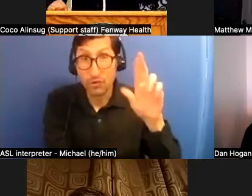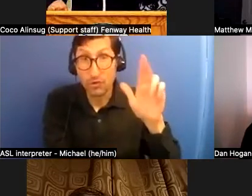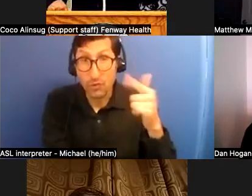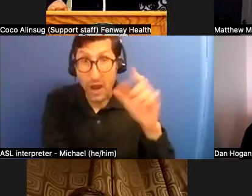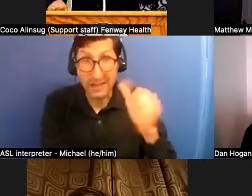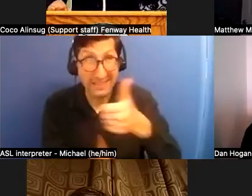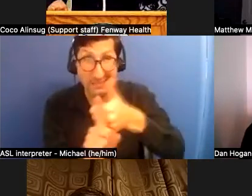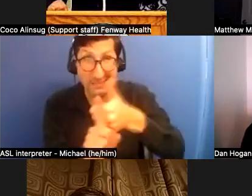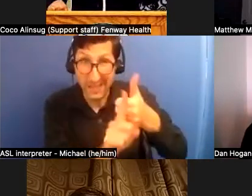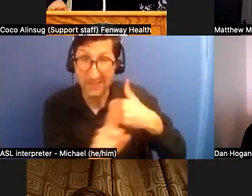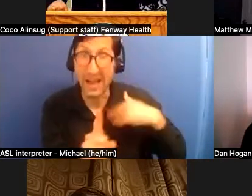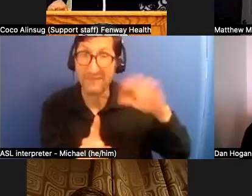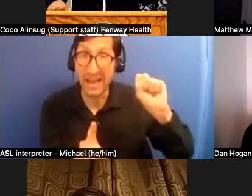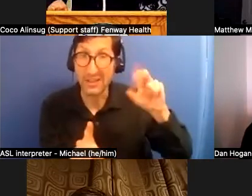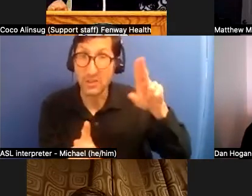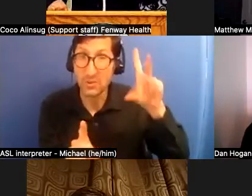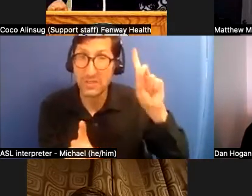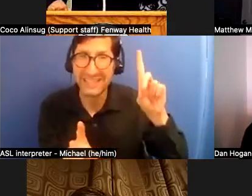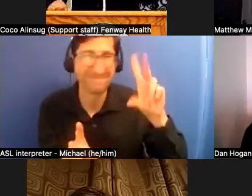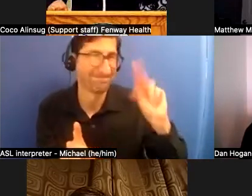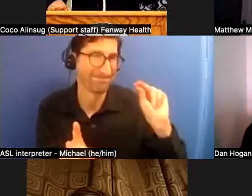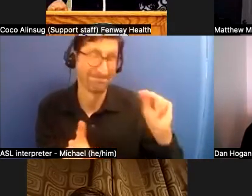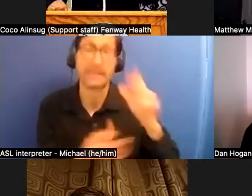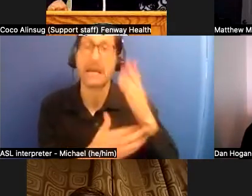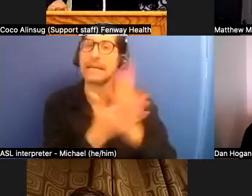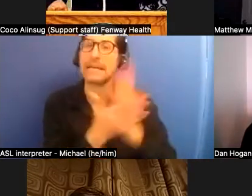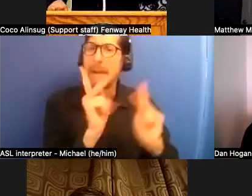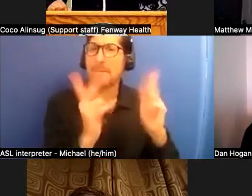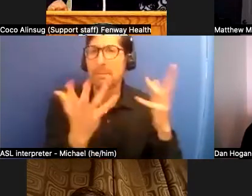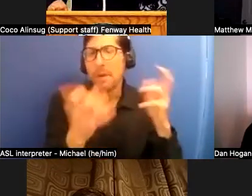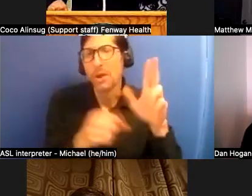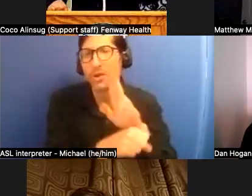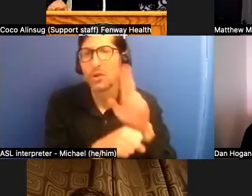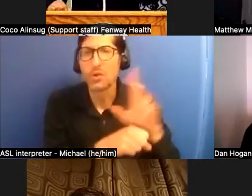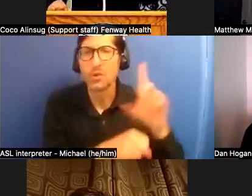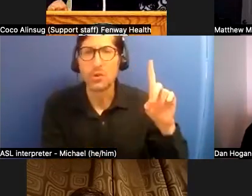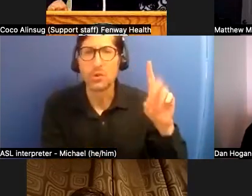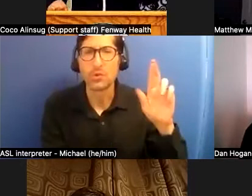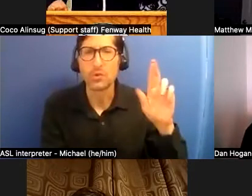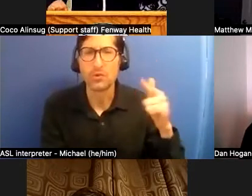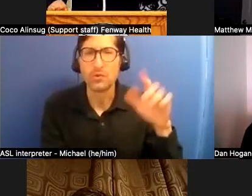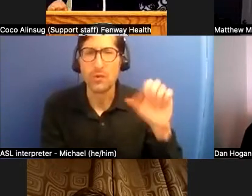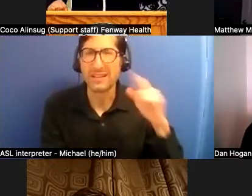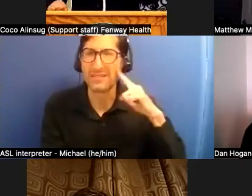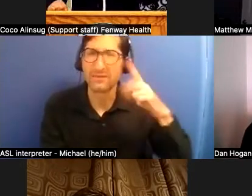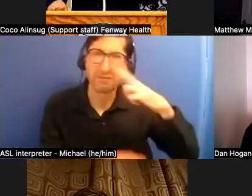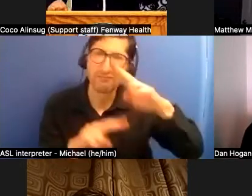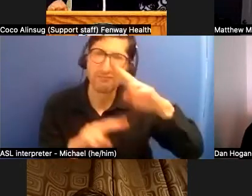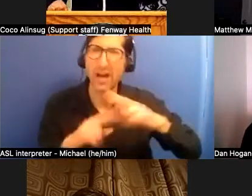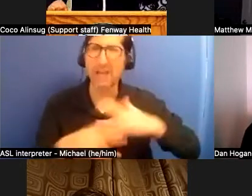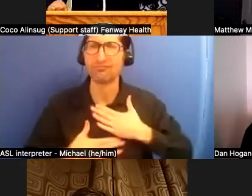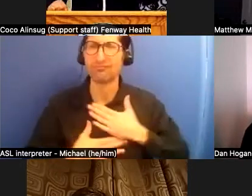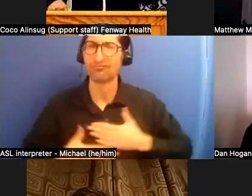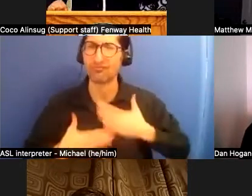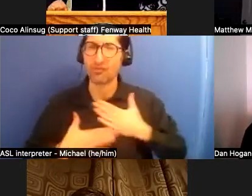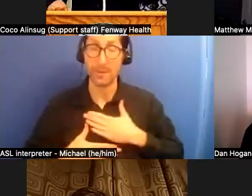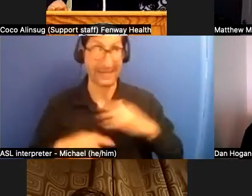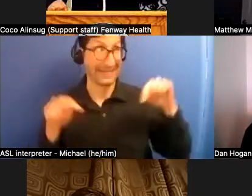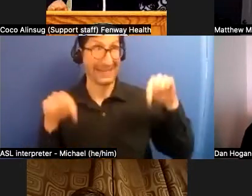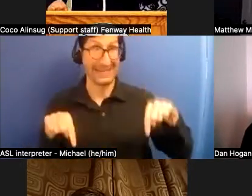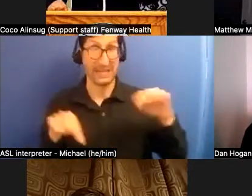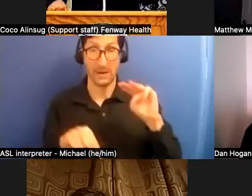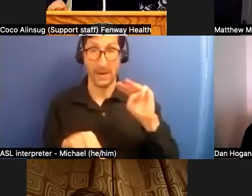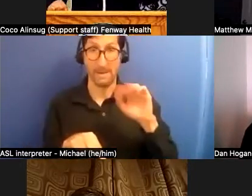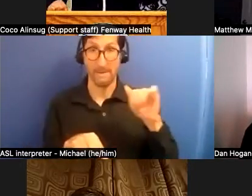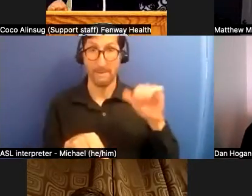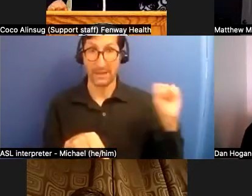who are recreationally using substances as well. We have some pretty concerning data here in Massachusetts, thanks to the